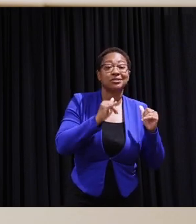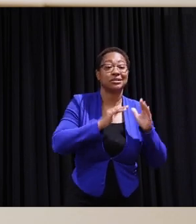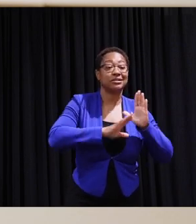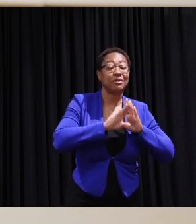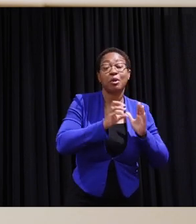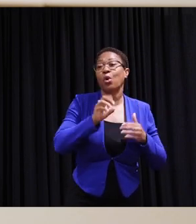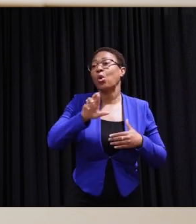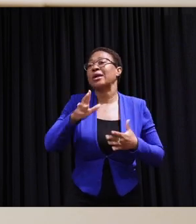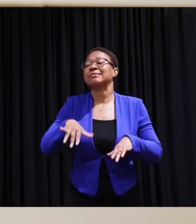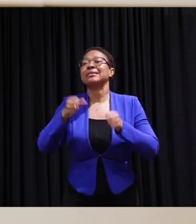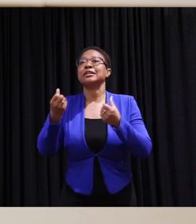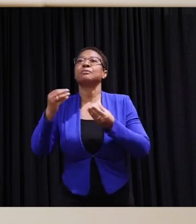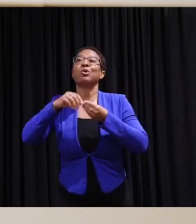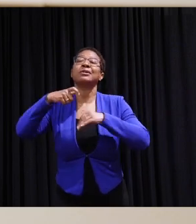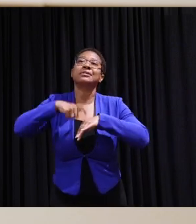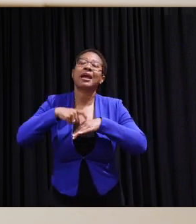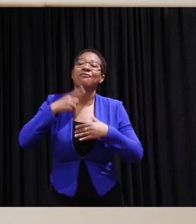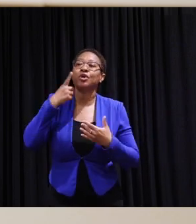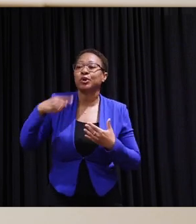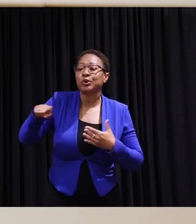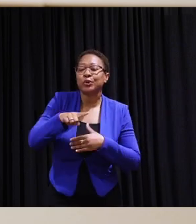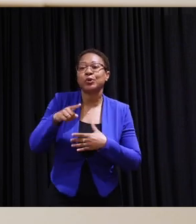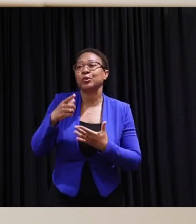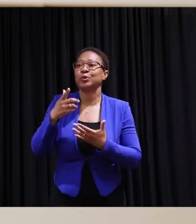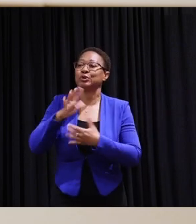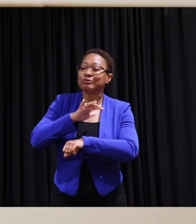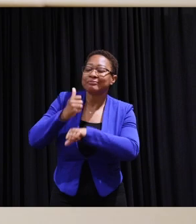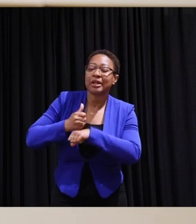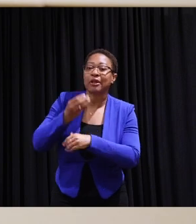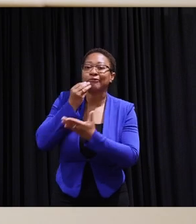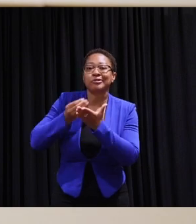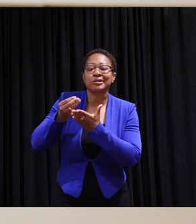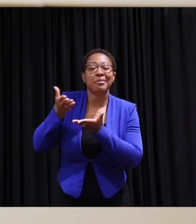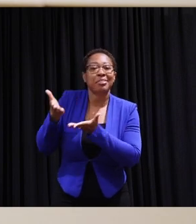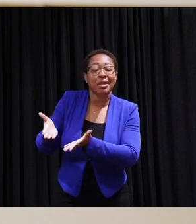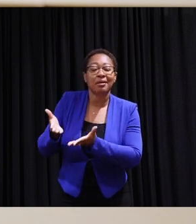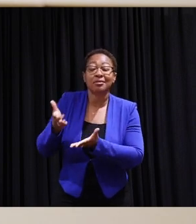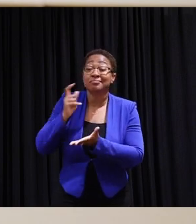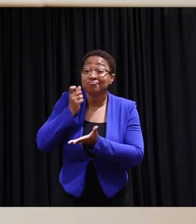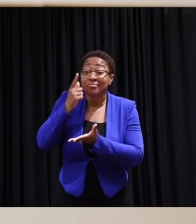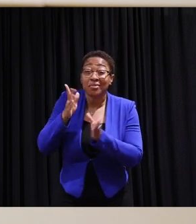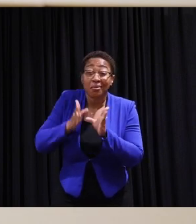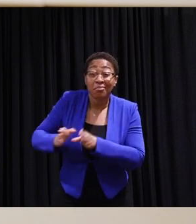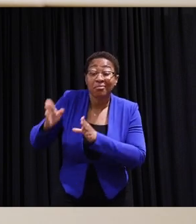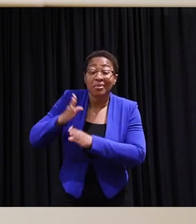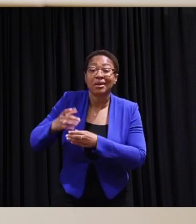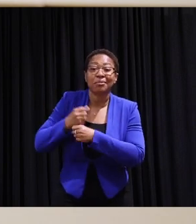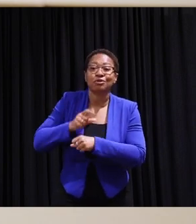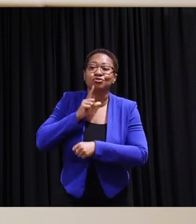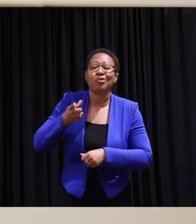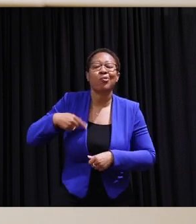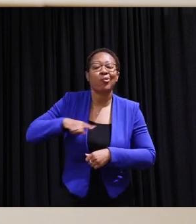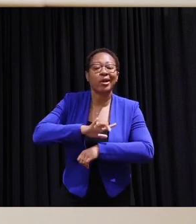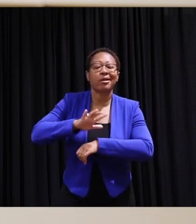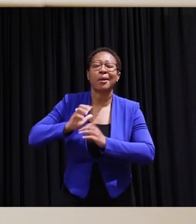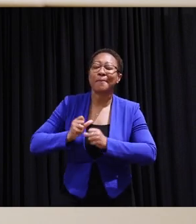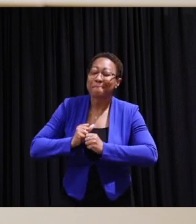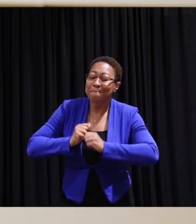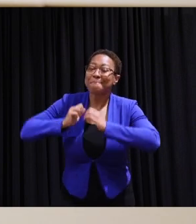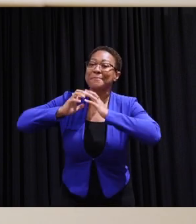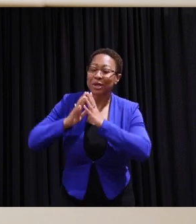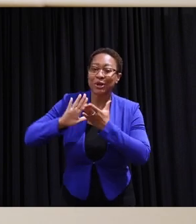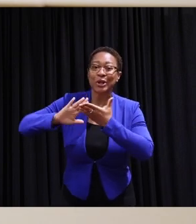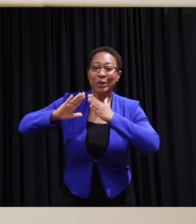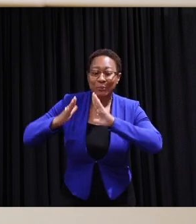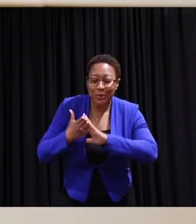development, or it takes more time to get you a grocery store right there, the planning to make sure that, again, we're building communities